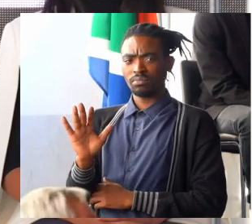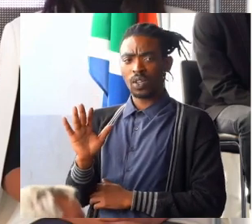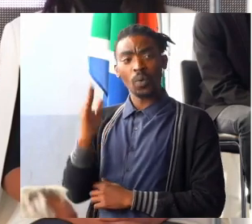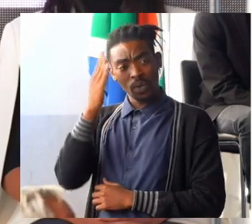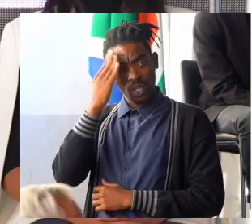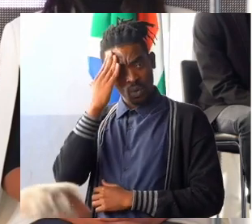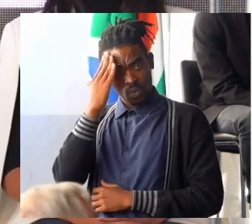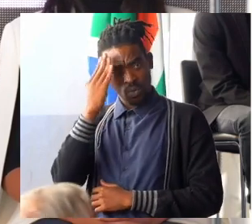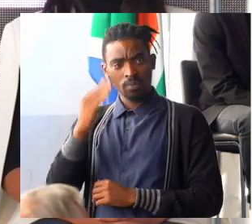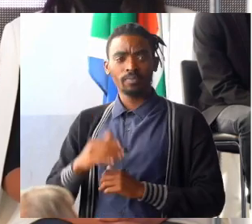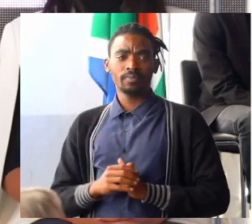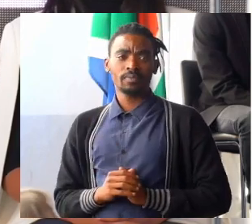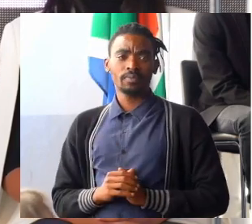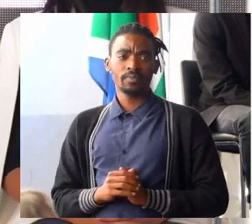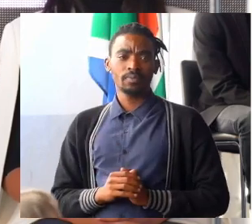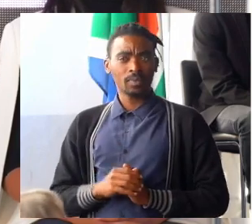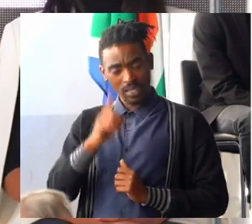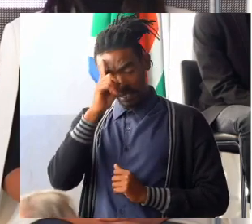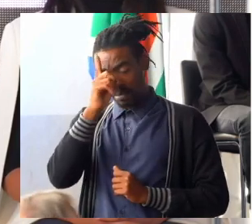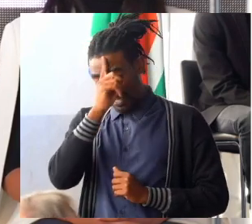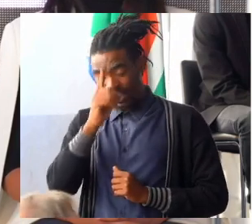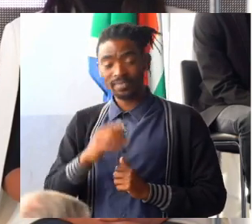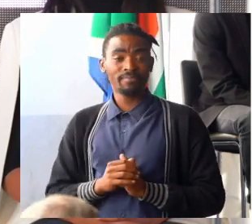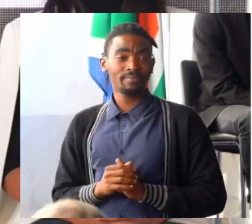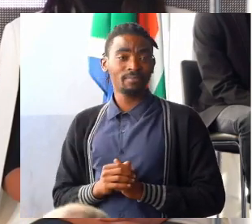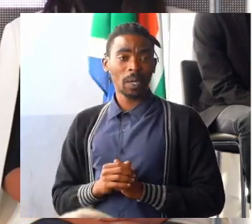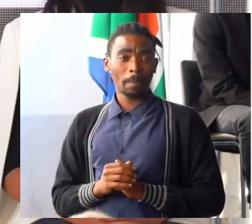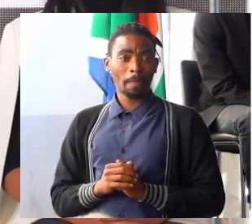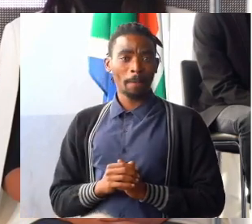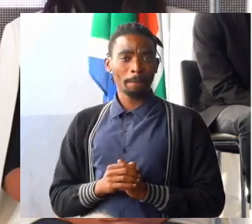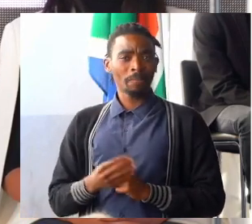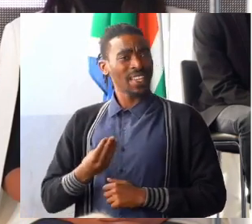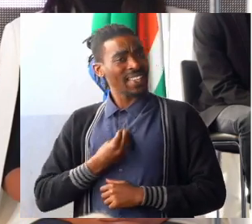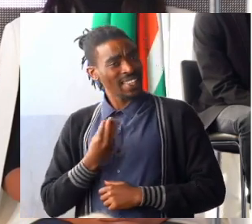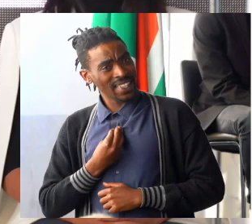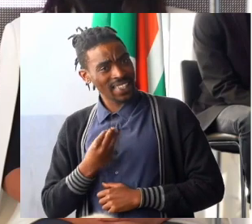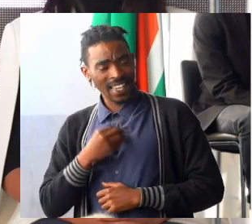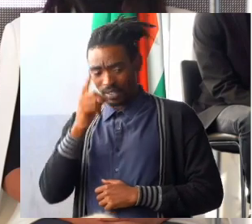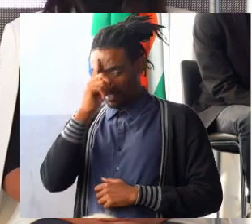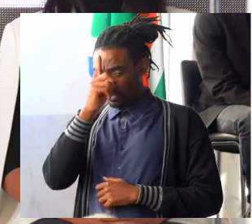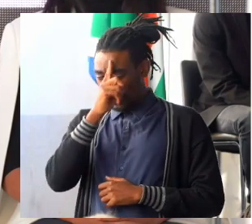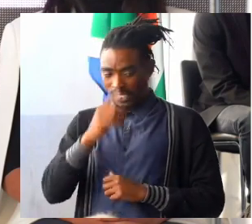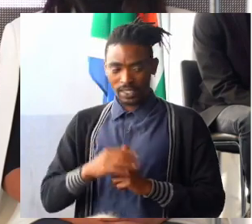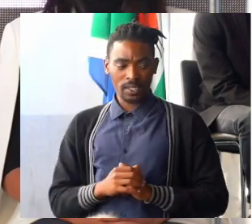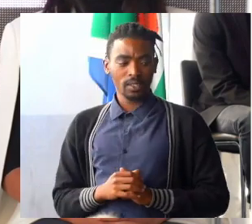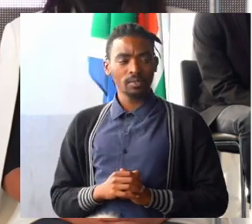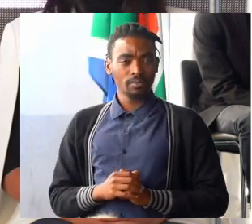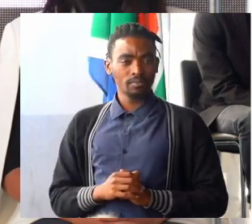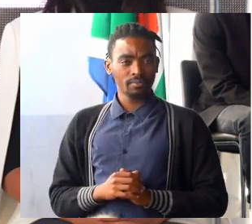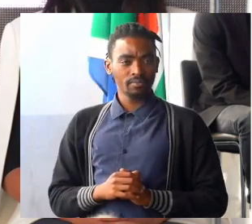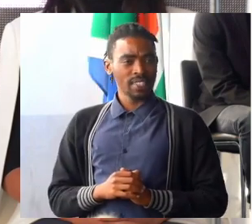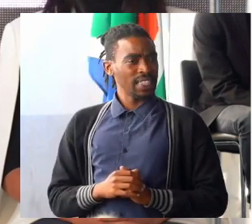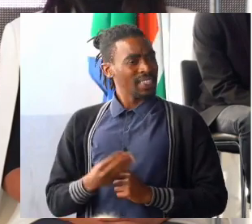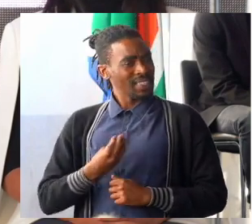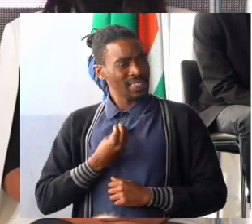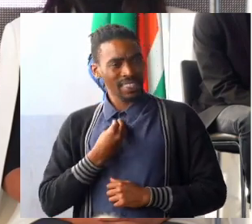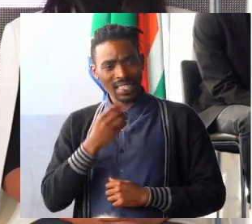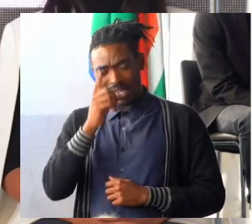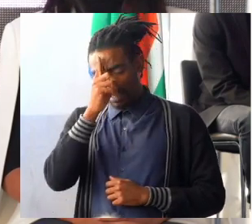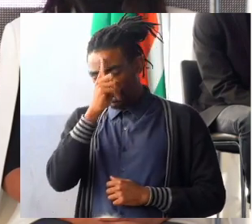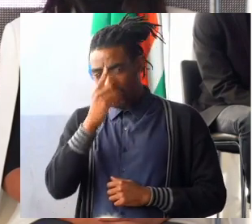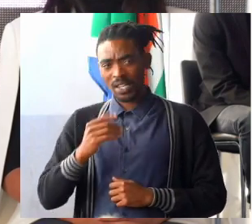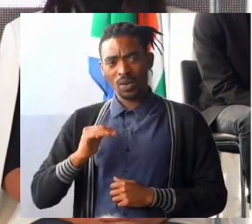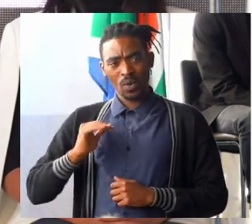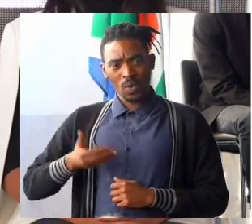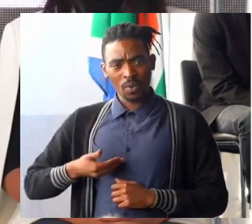know it's black people. It's young black people. It's young black women who are